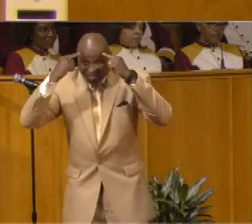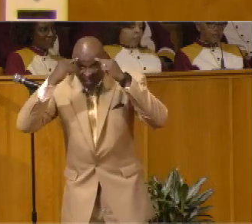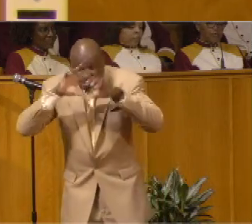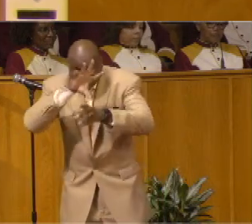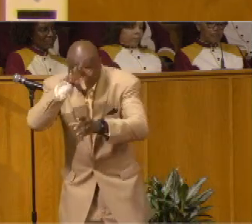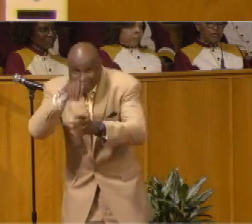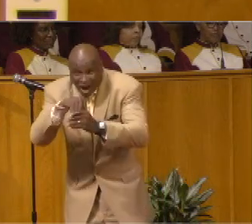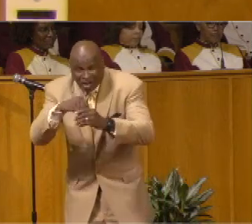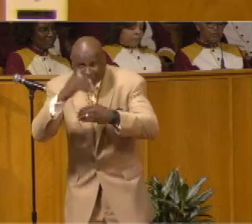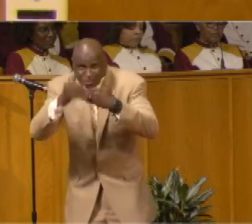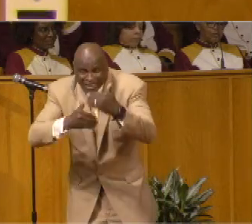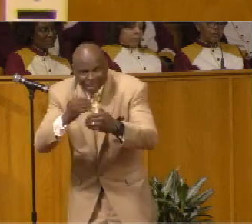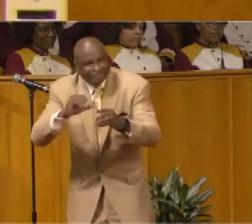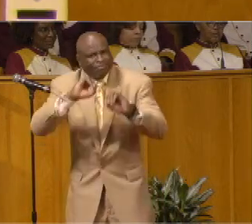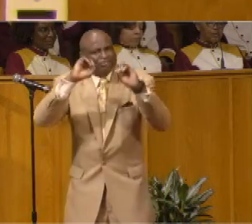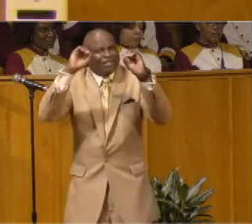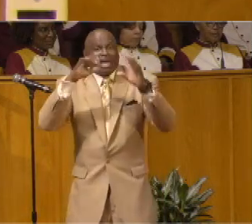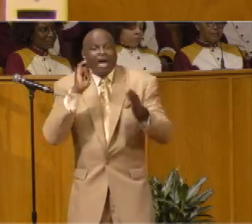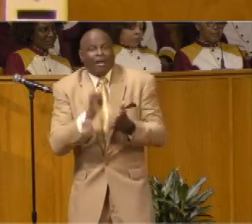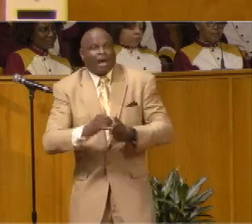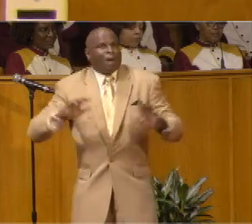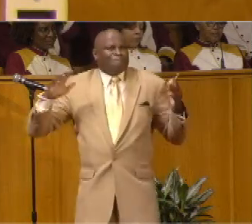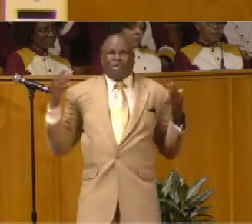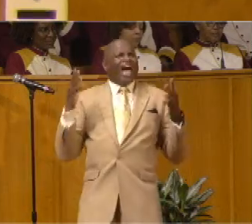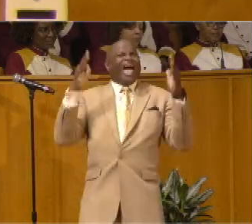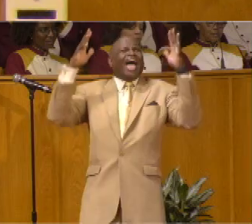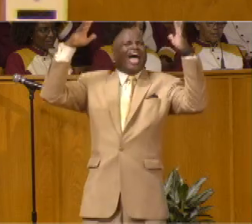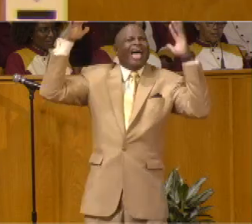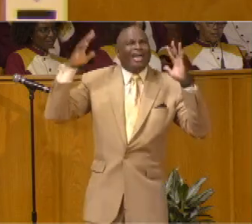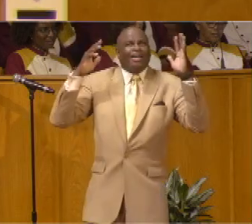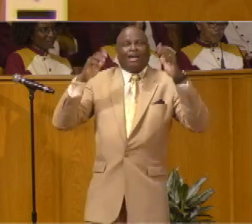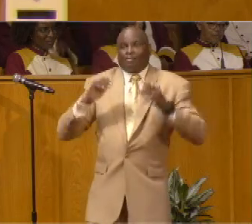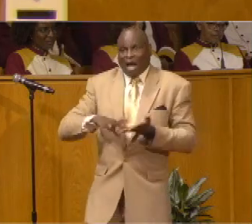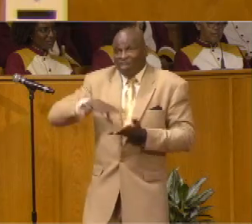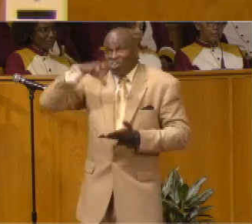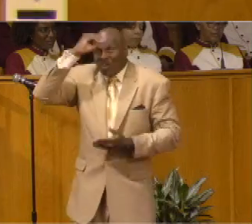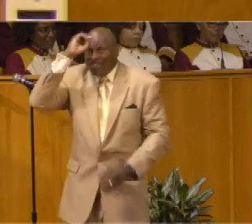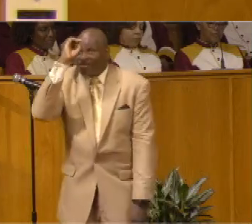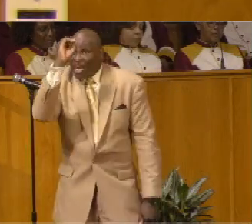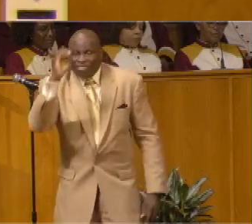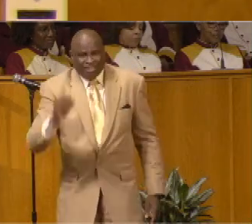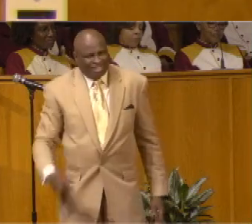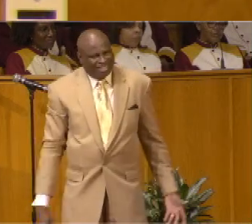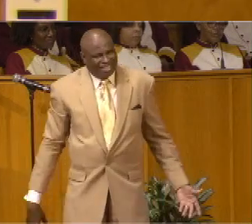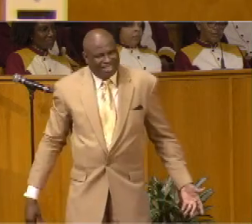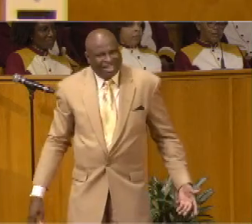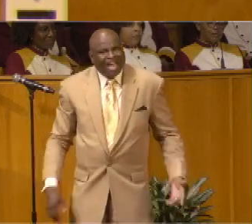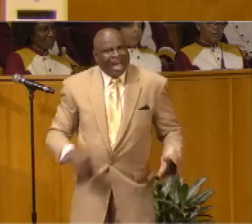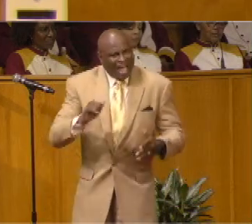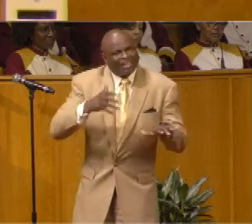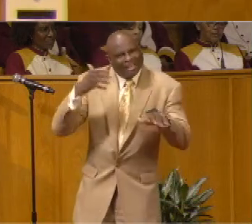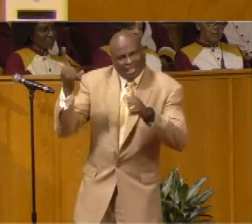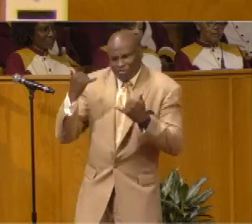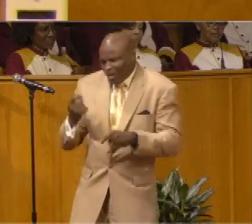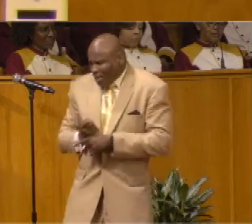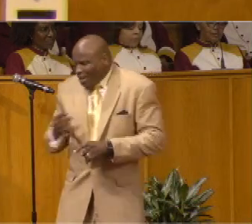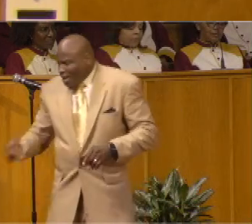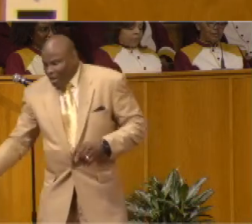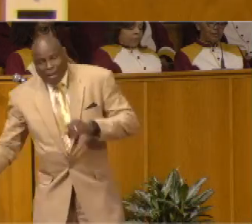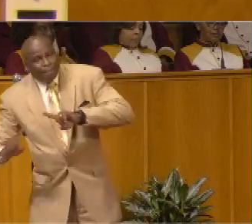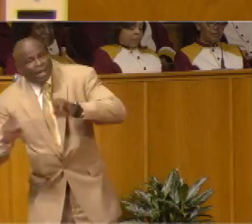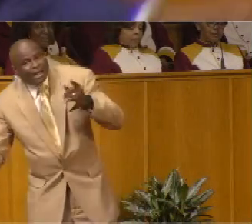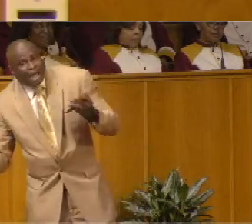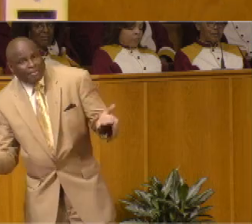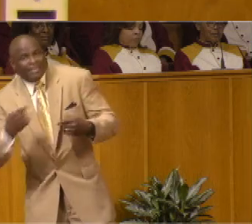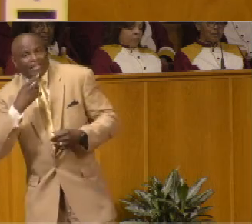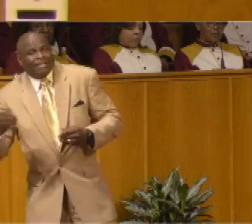engaging. There's a lot of praising, but ain't nobody learning nothing. I got to leave you right there, but But I